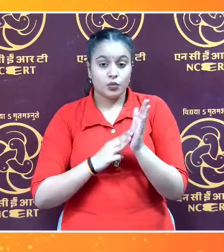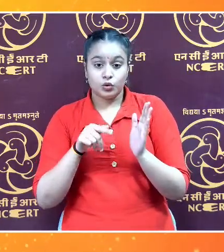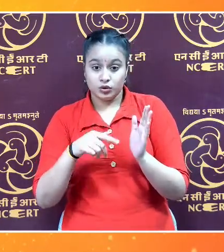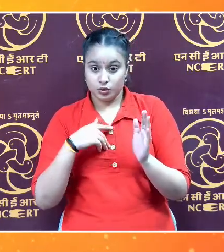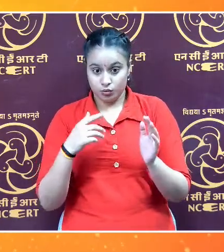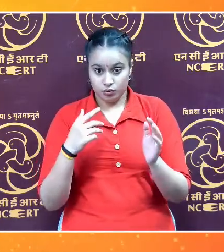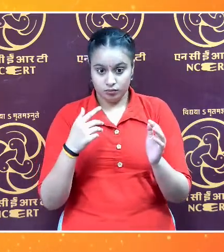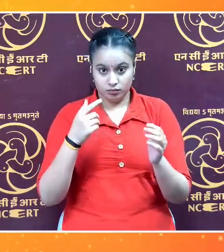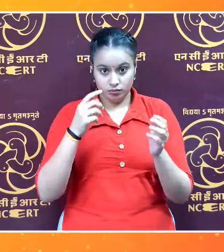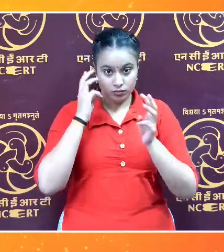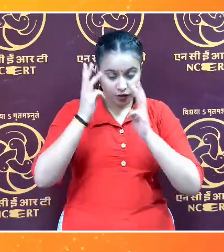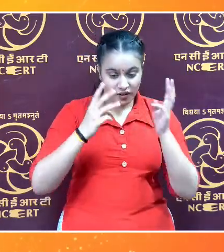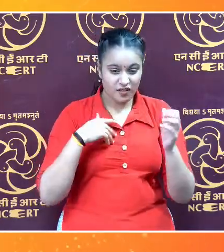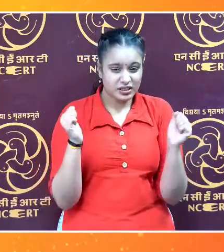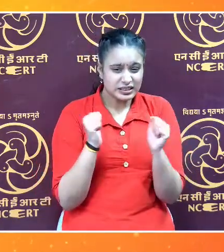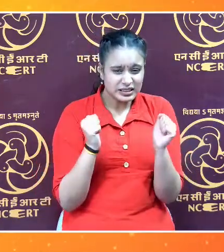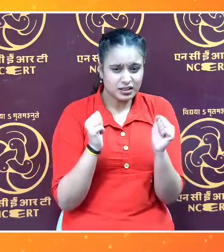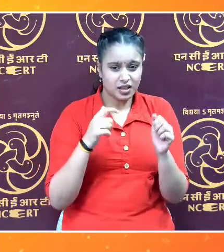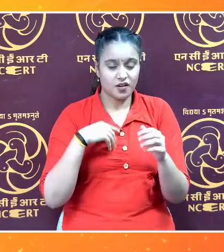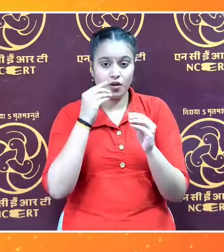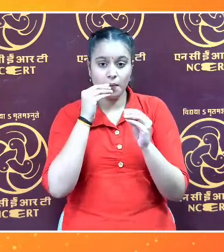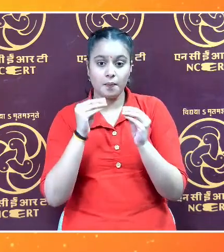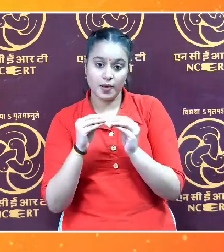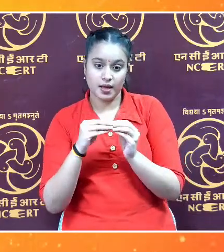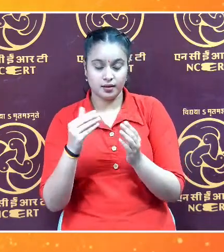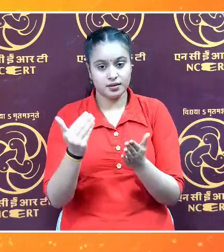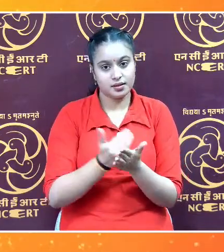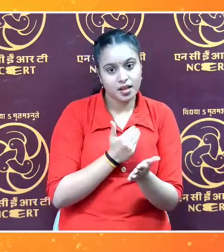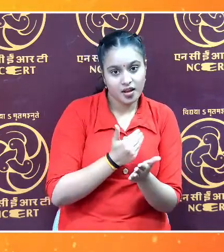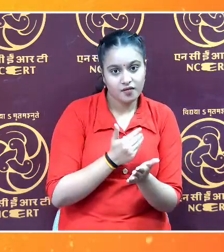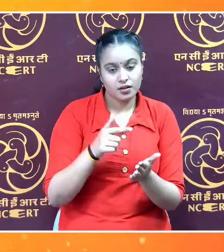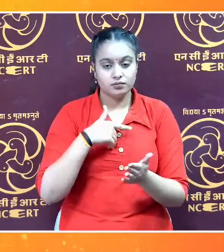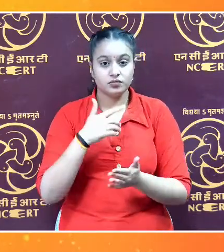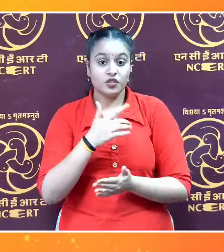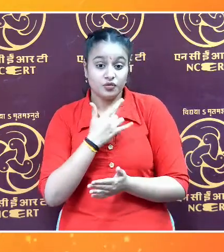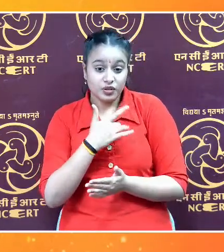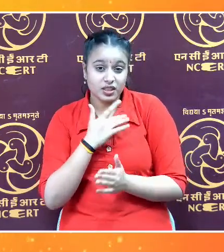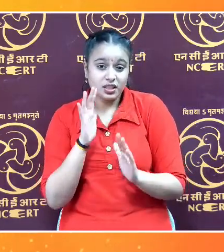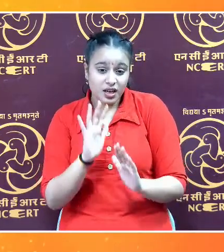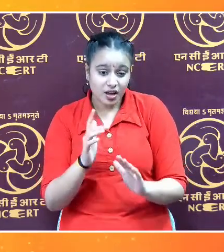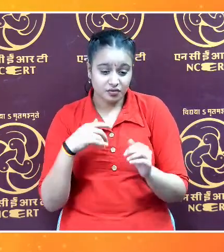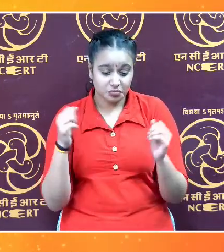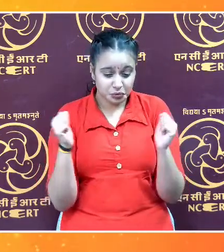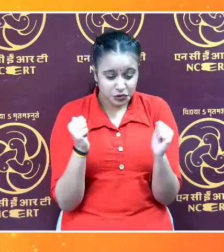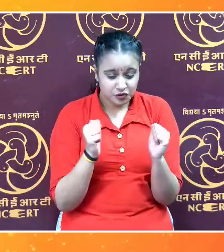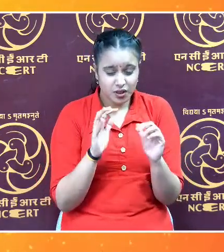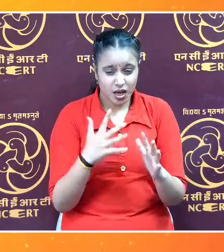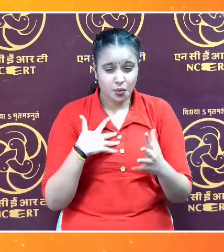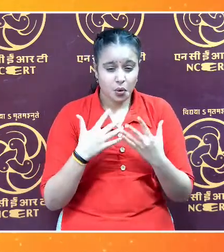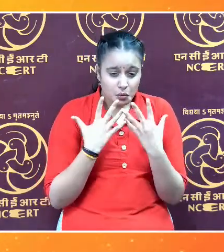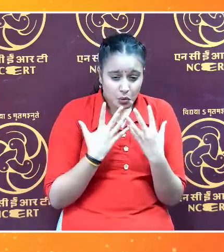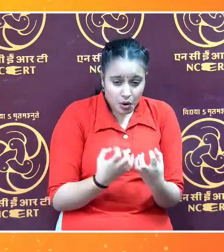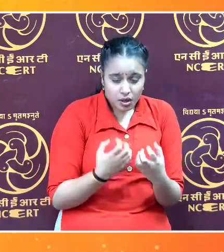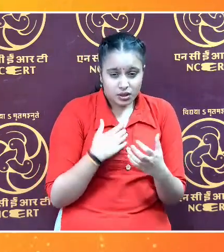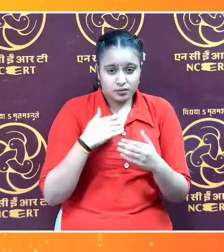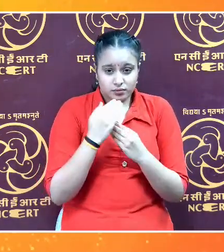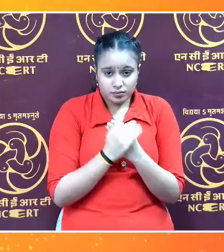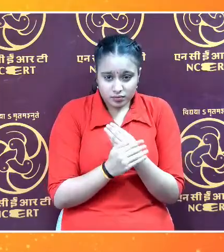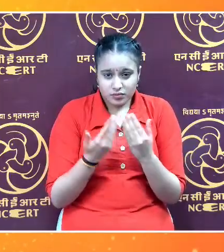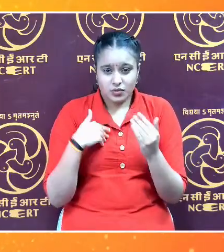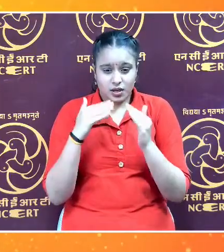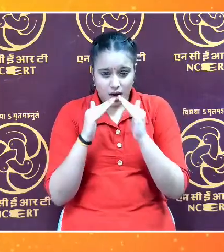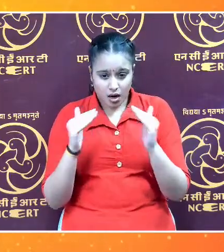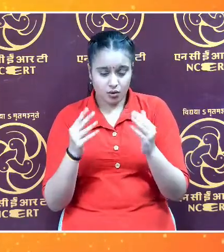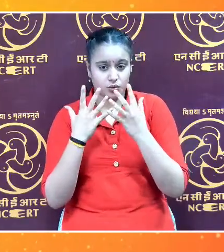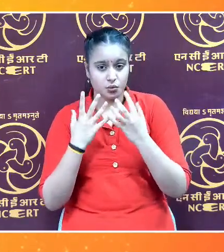he was shivering. Badal rescued Moti. Yes, and Badal here- could feel that he is shivering. He needs some house to